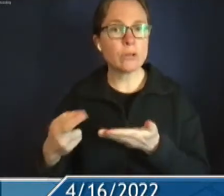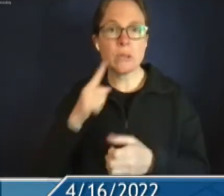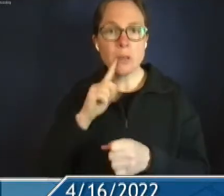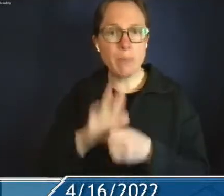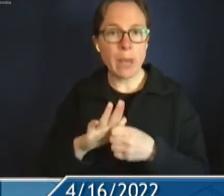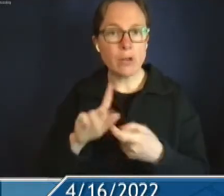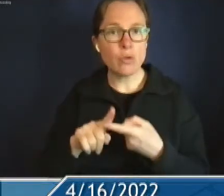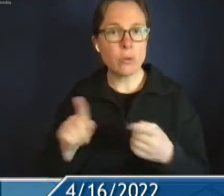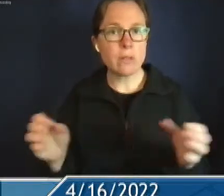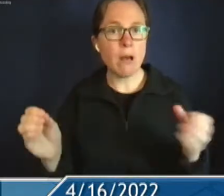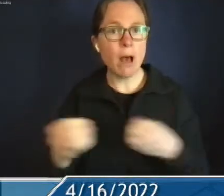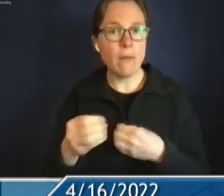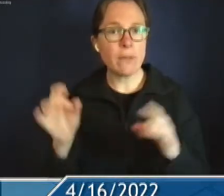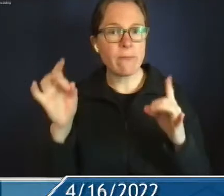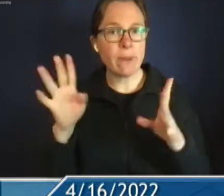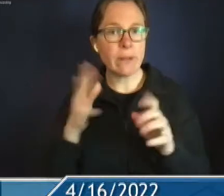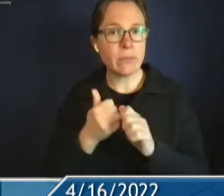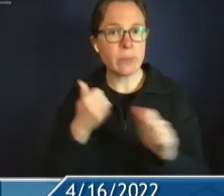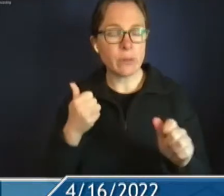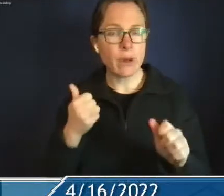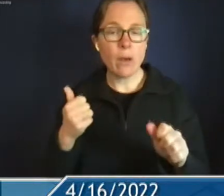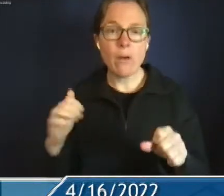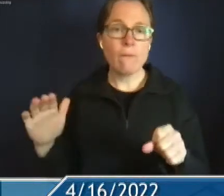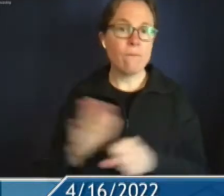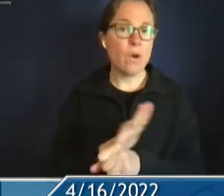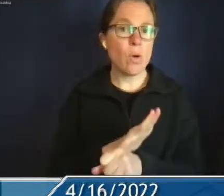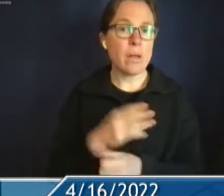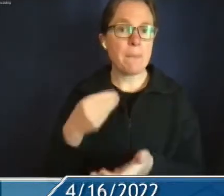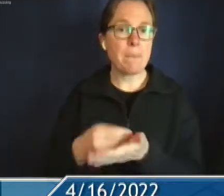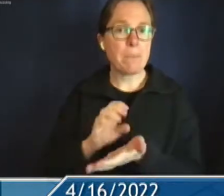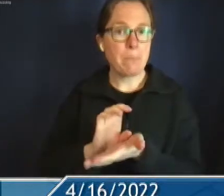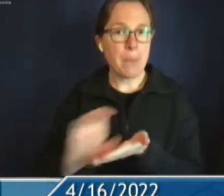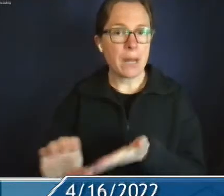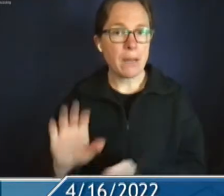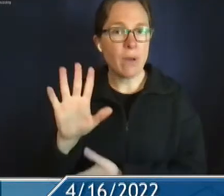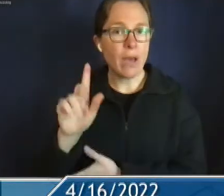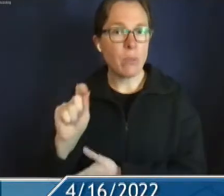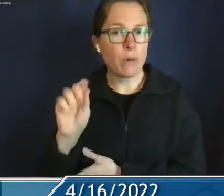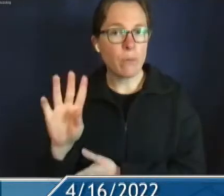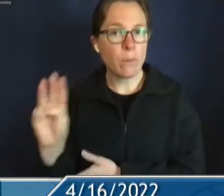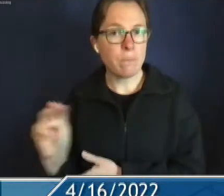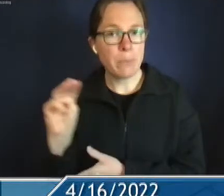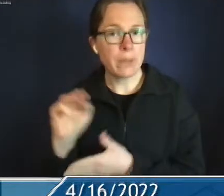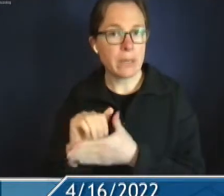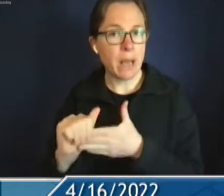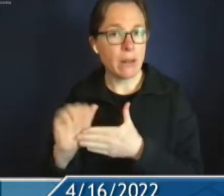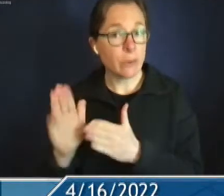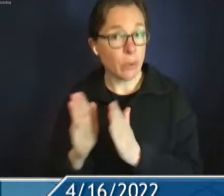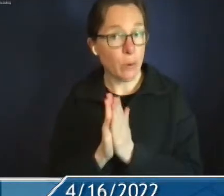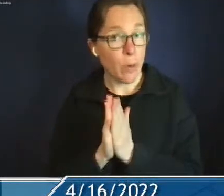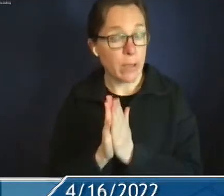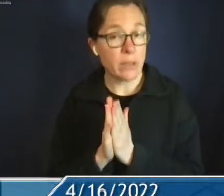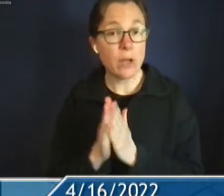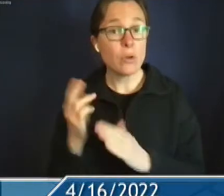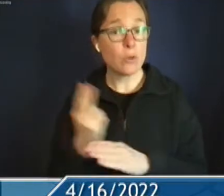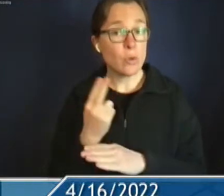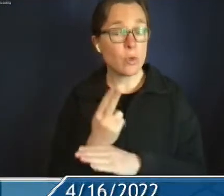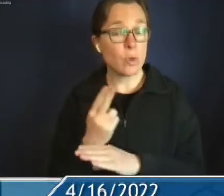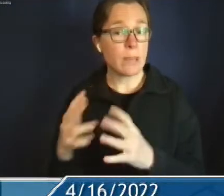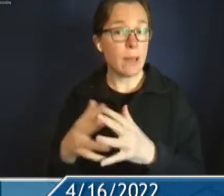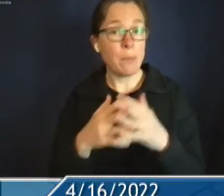Prevention by fully funding OVP's $5.4 million funding request through the use of American Rescue